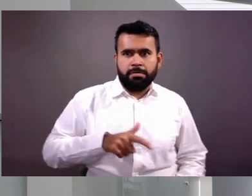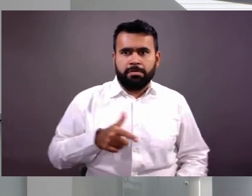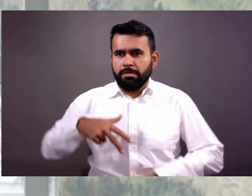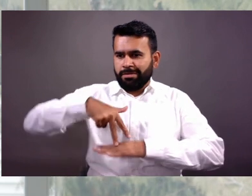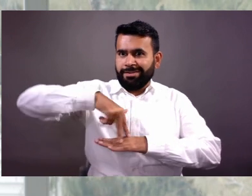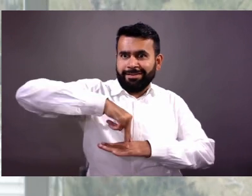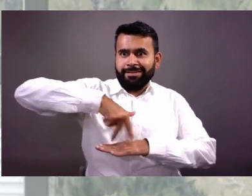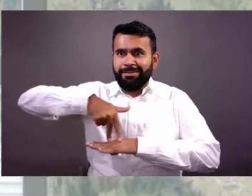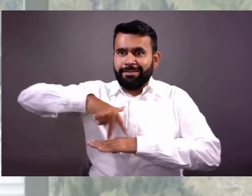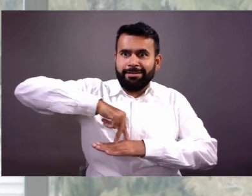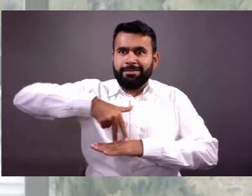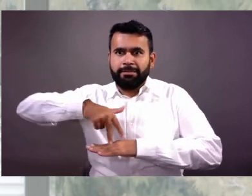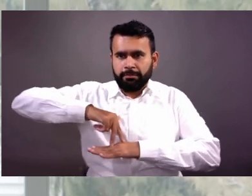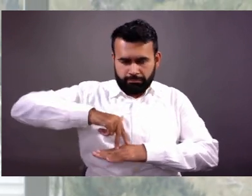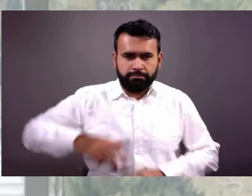Switch.